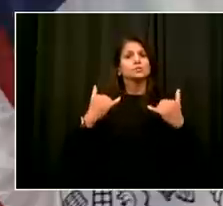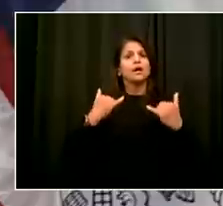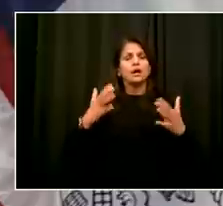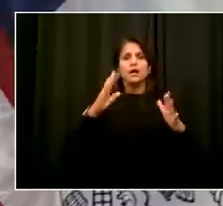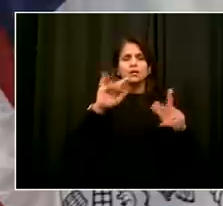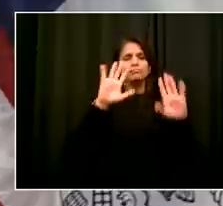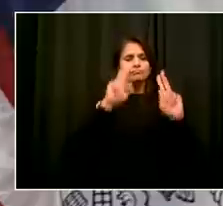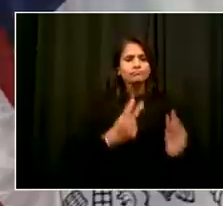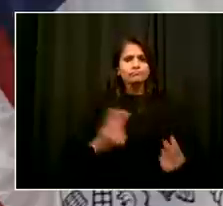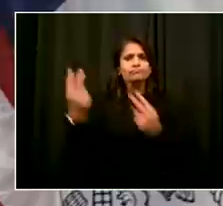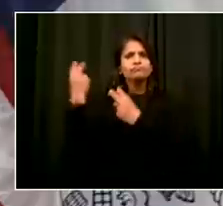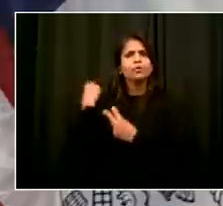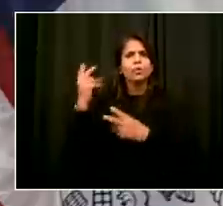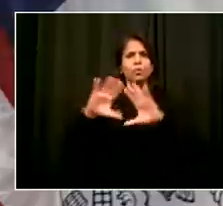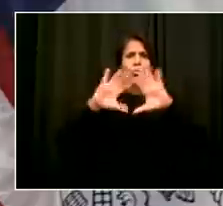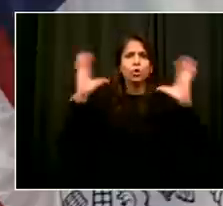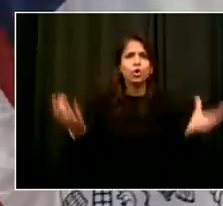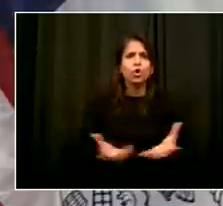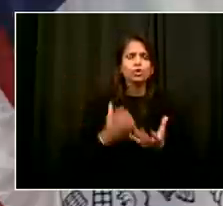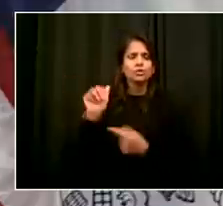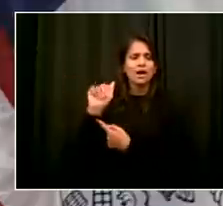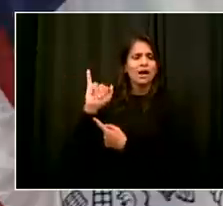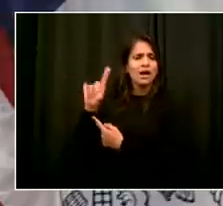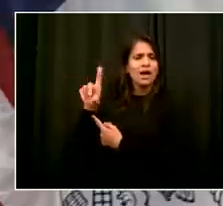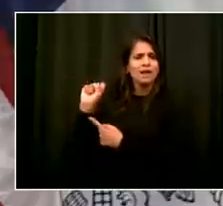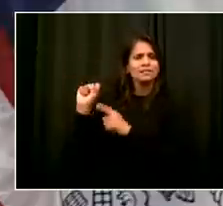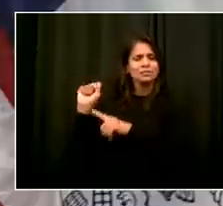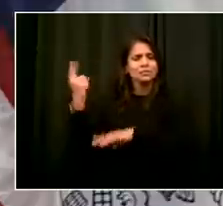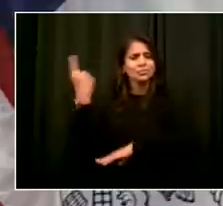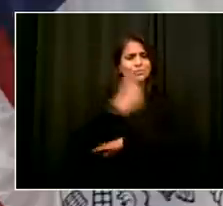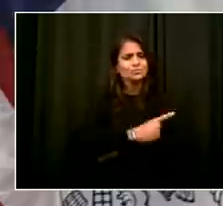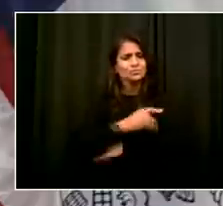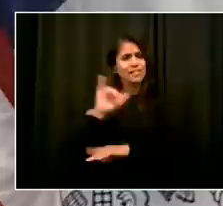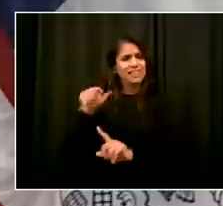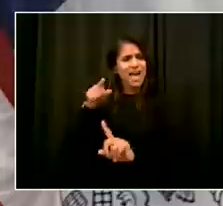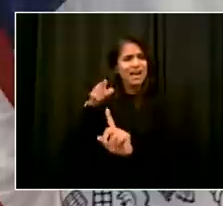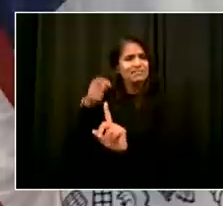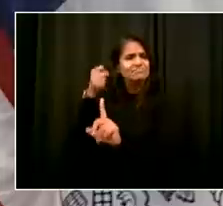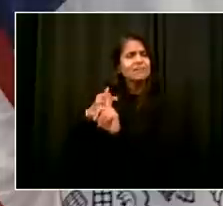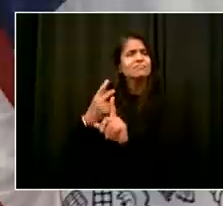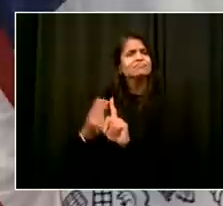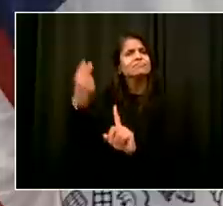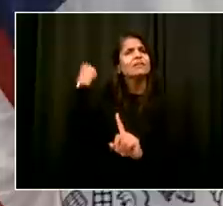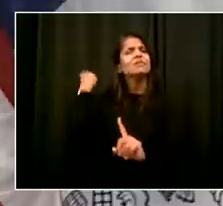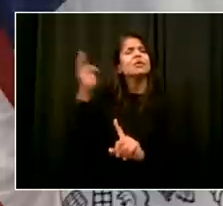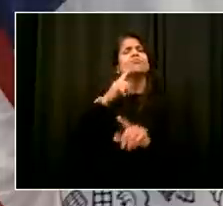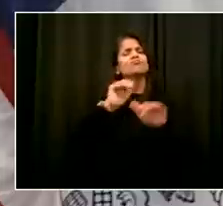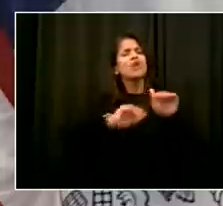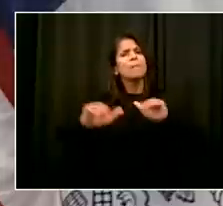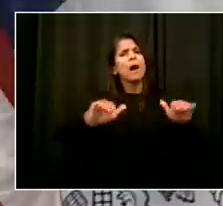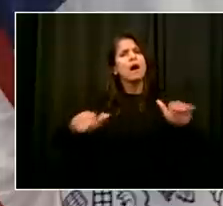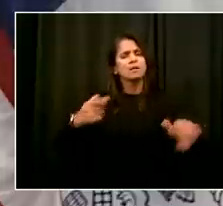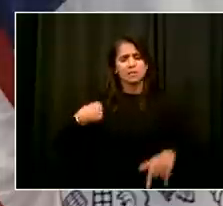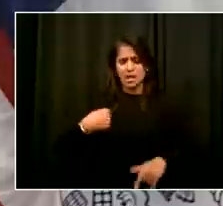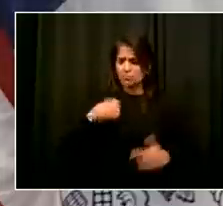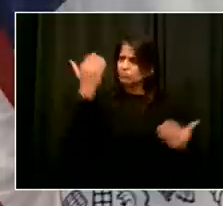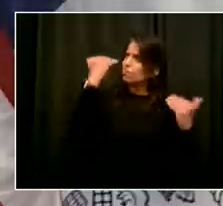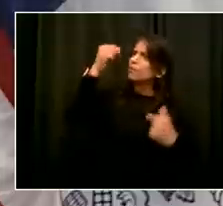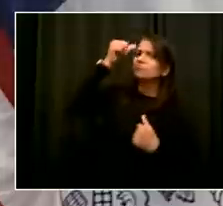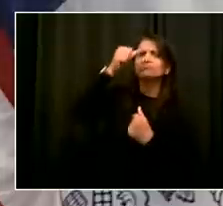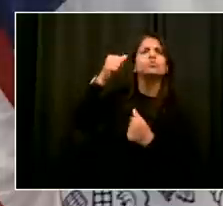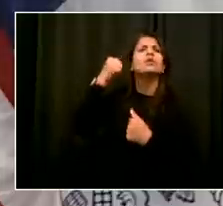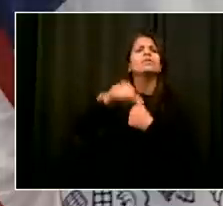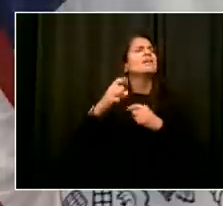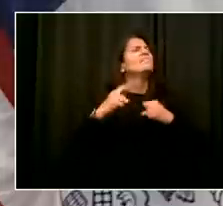a day that reminds us of the power of people to fight back. And reminds us that the voices of the people matter so much